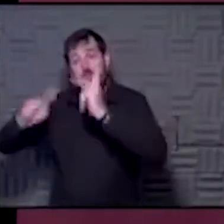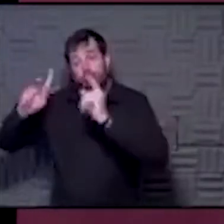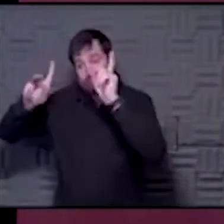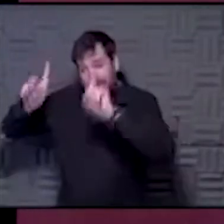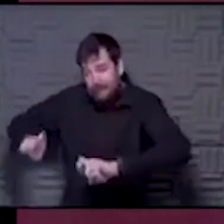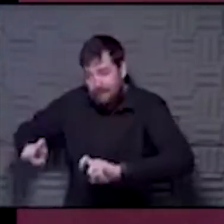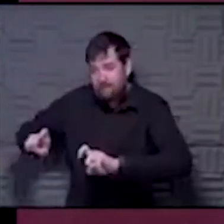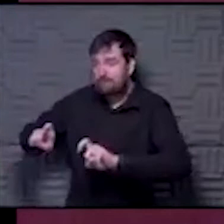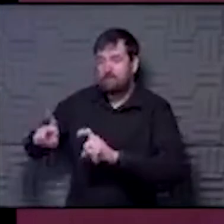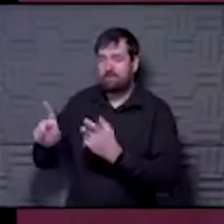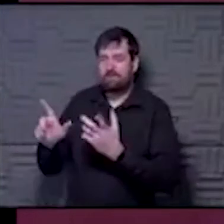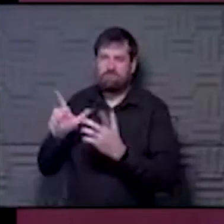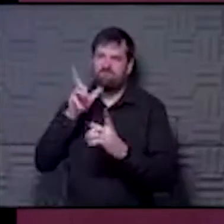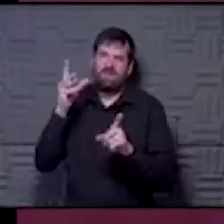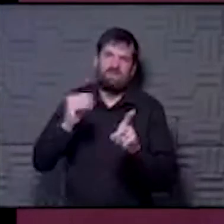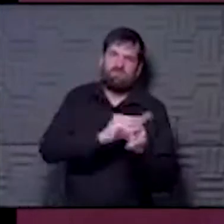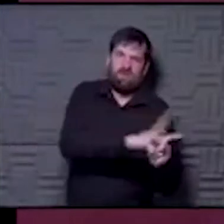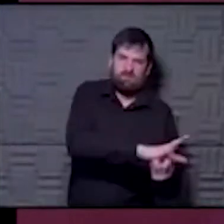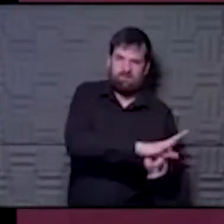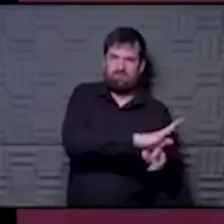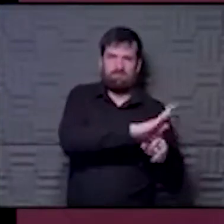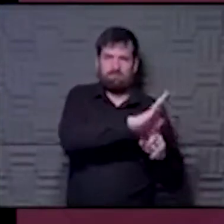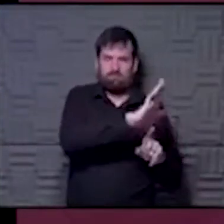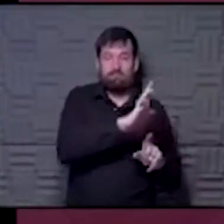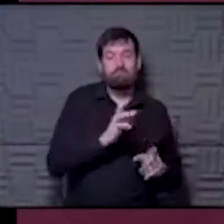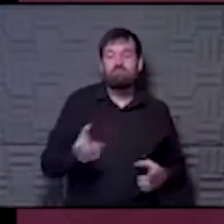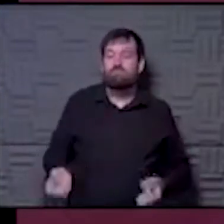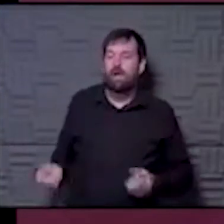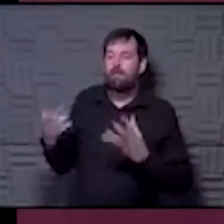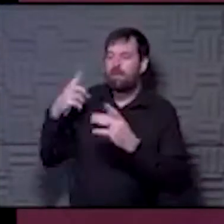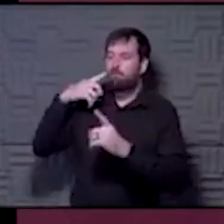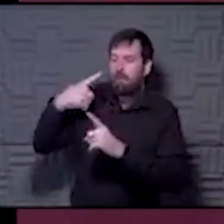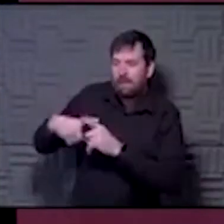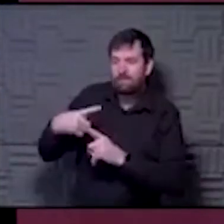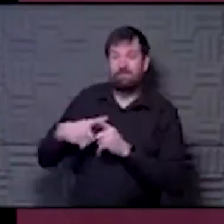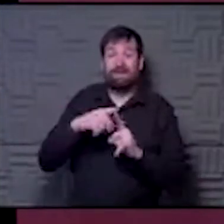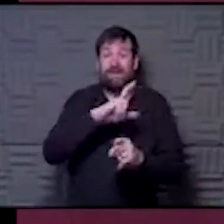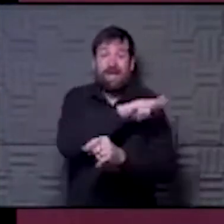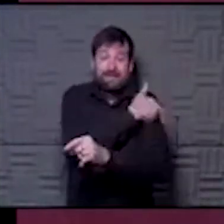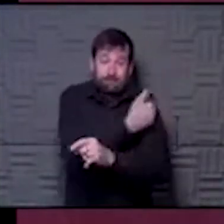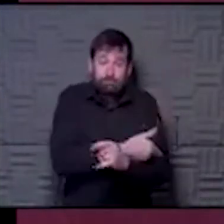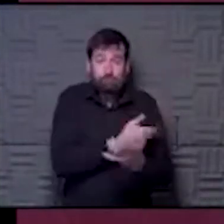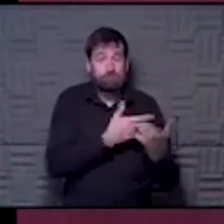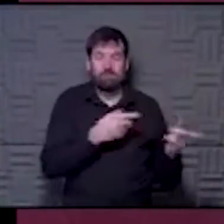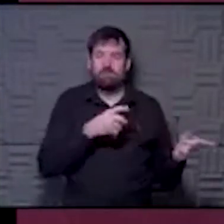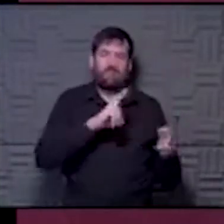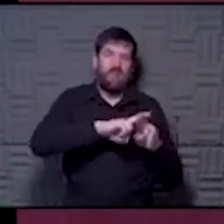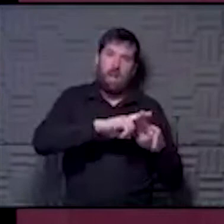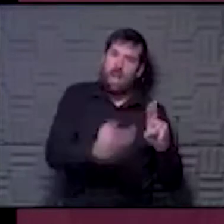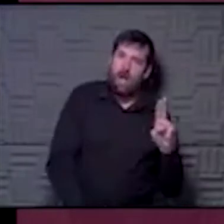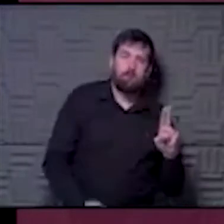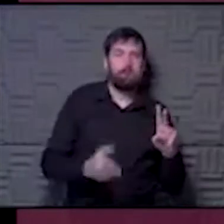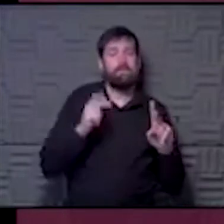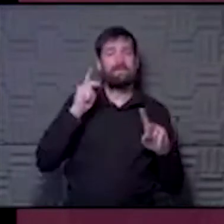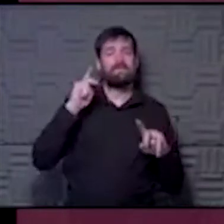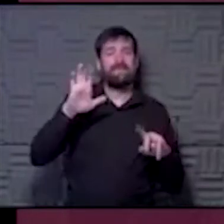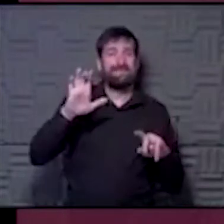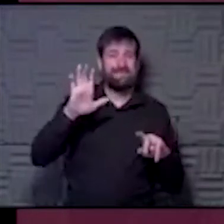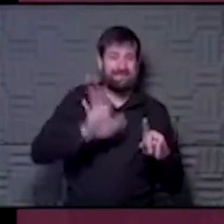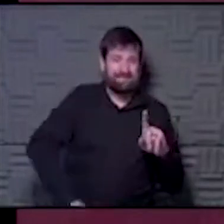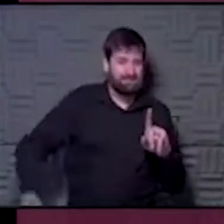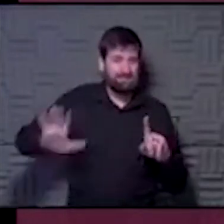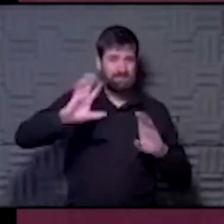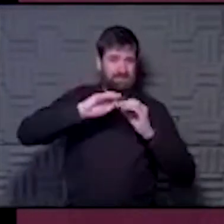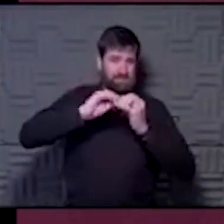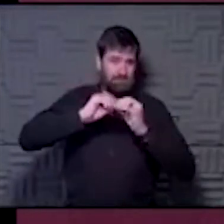people you test doesn't impact. It's the number of people who are positive and getting sicker. Our hospitalization numbers are down. The city's numbers are down. It'll be